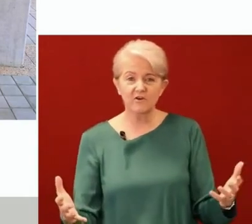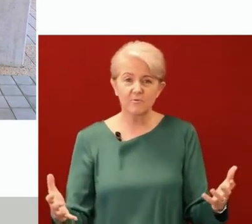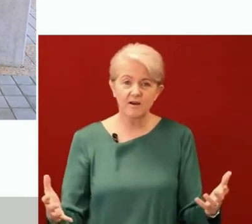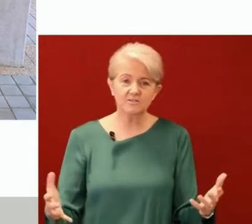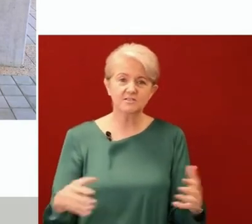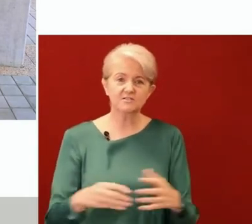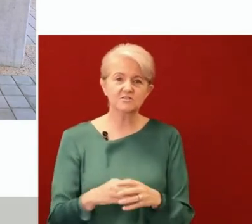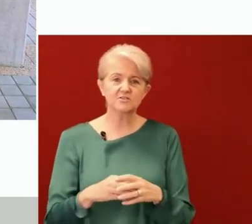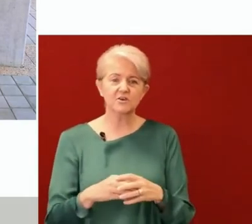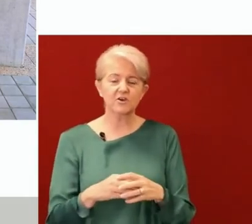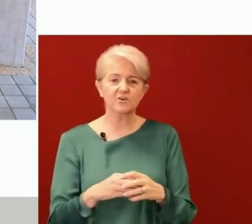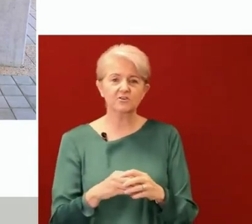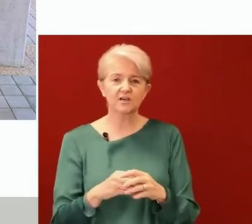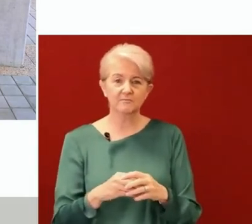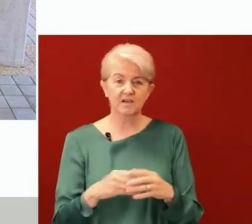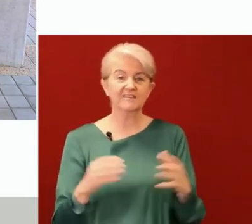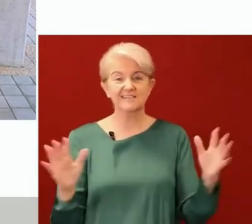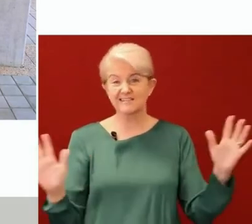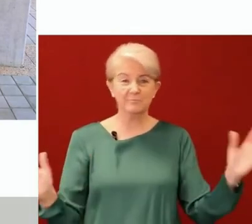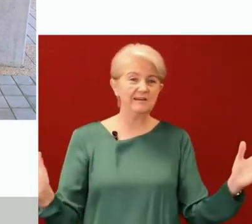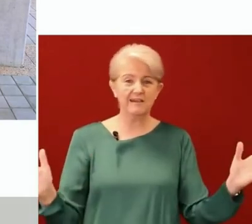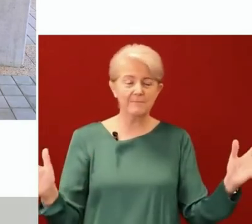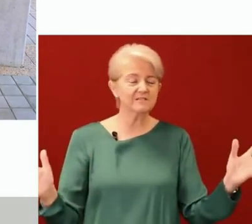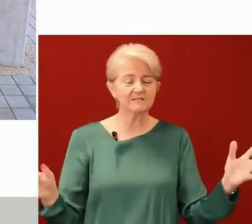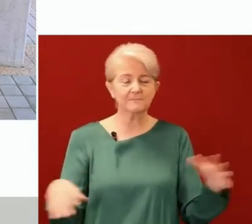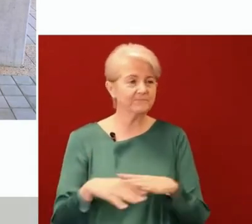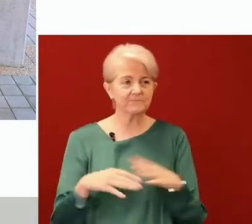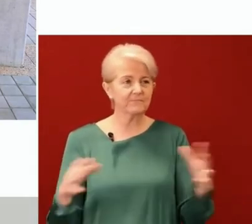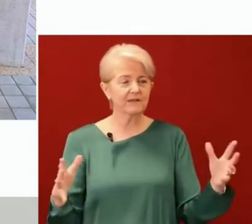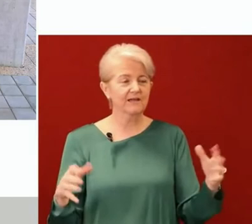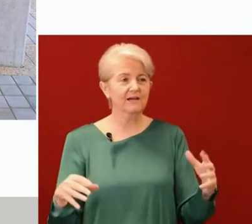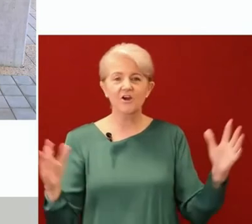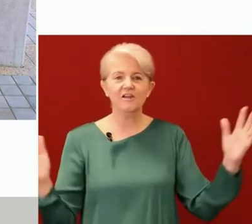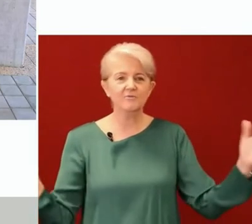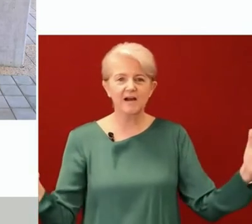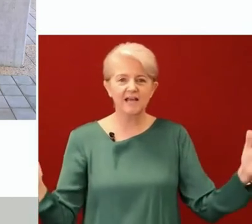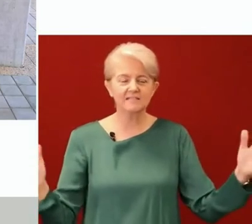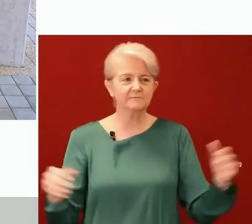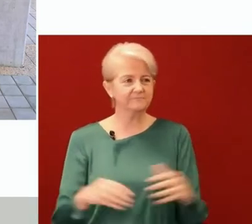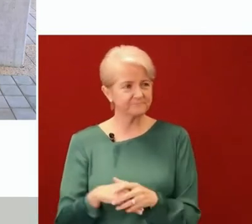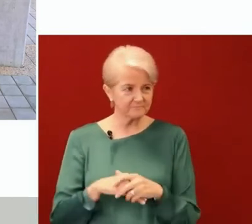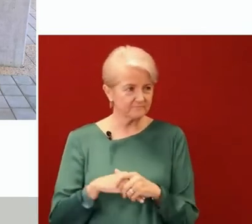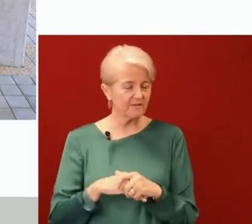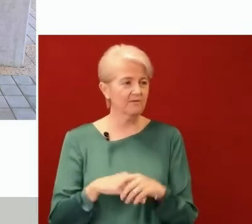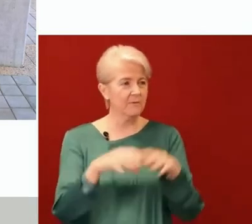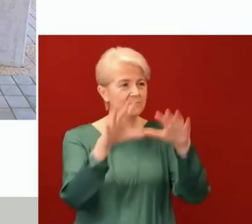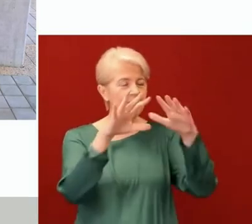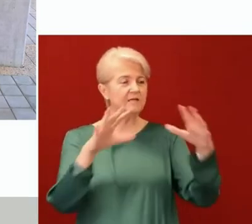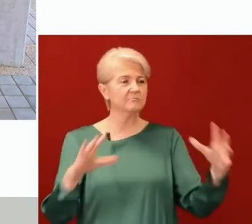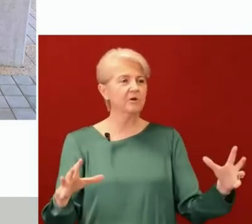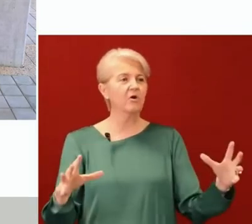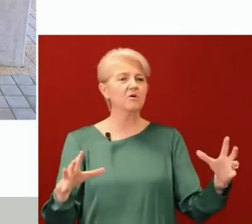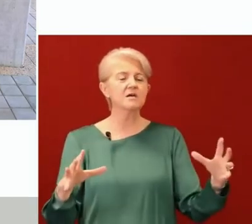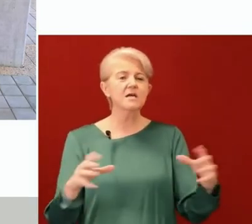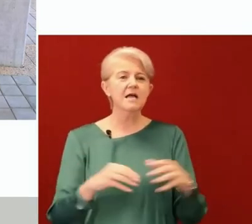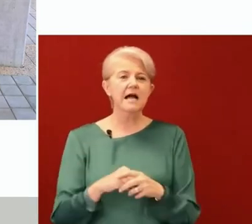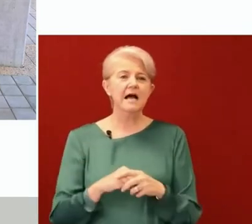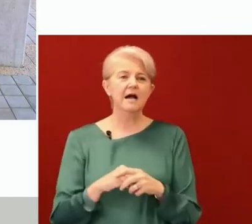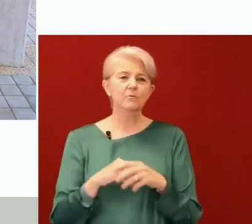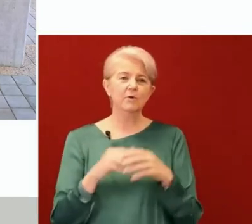state traffic operations, so like I said, speed cameras, and I know everyone hates them. I remember reading a